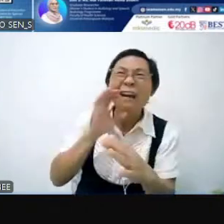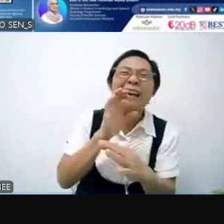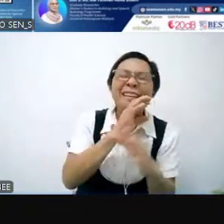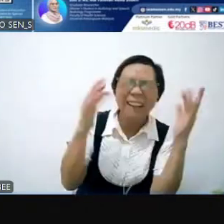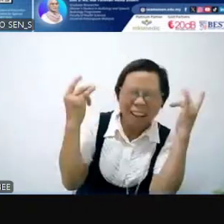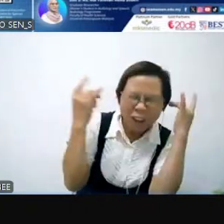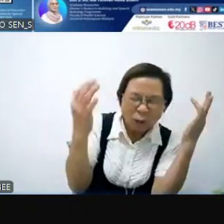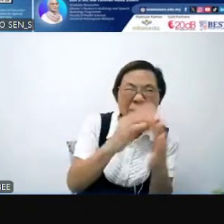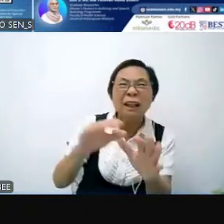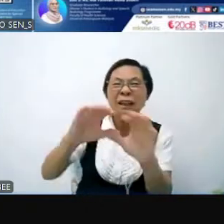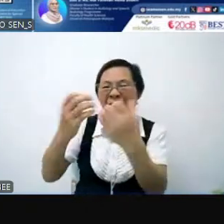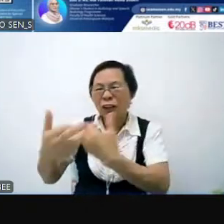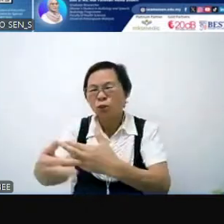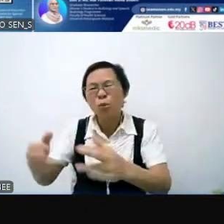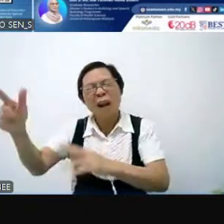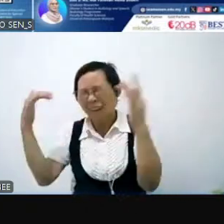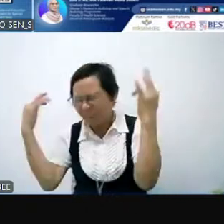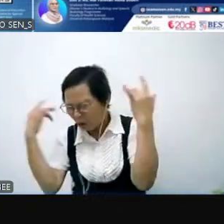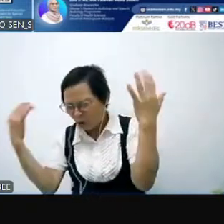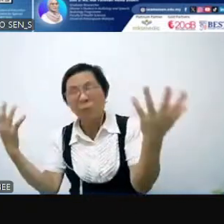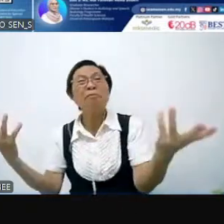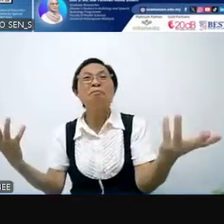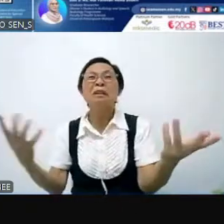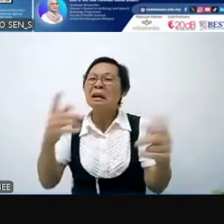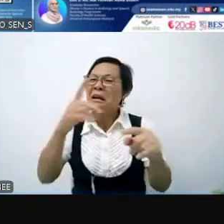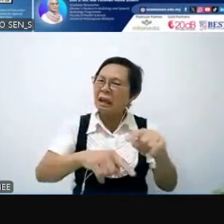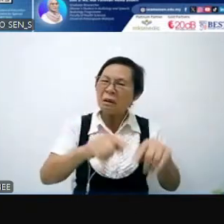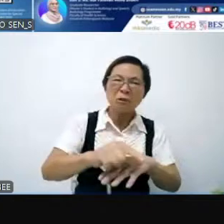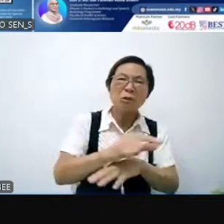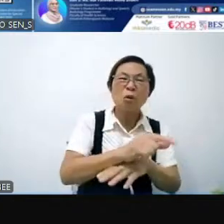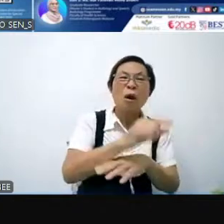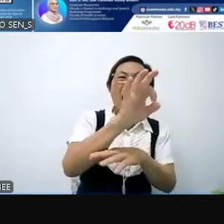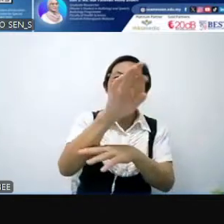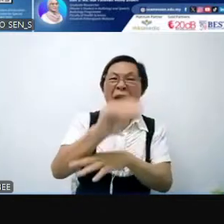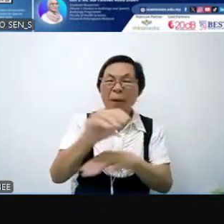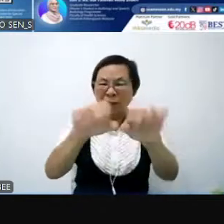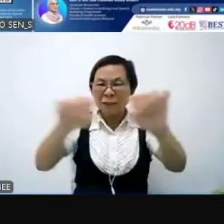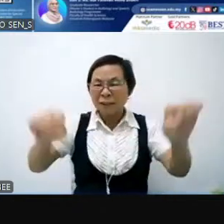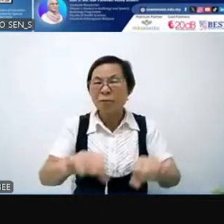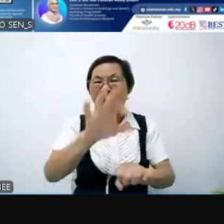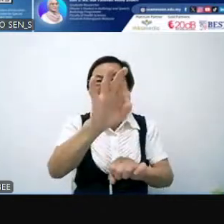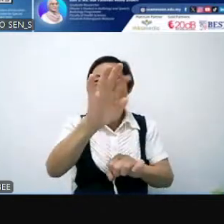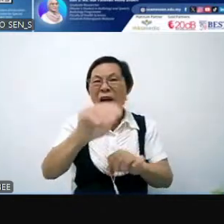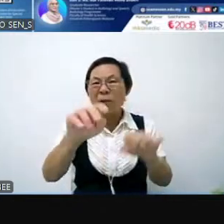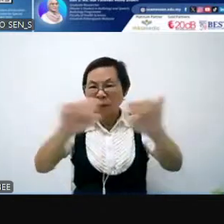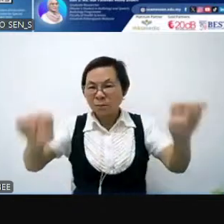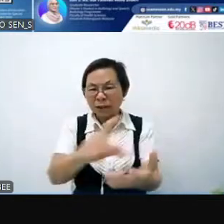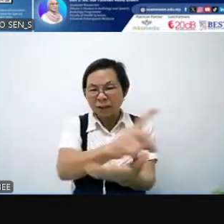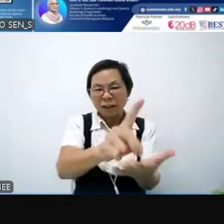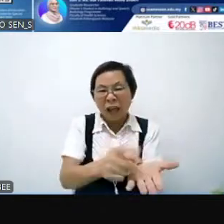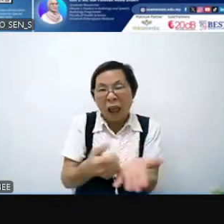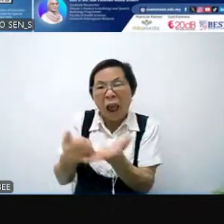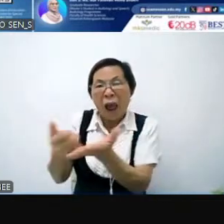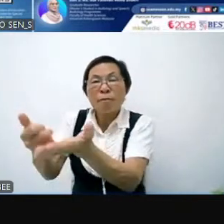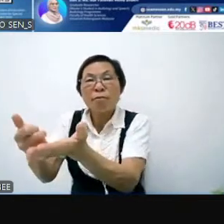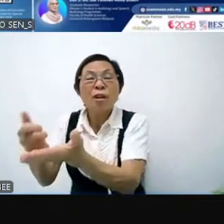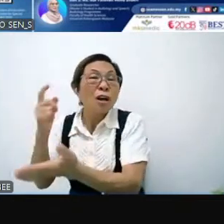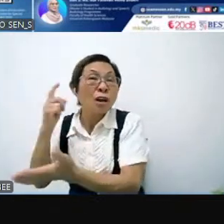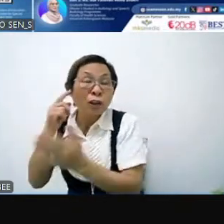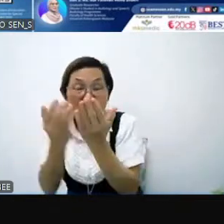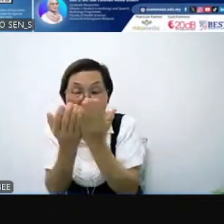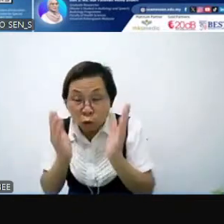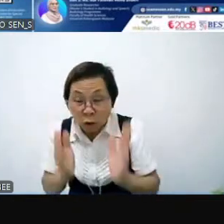and other classrooms. However, FM systems are designed to help students hear better in